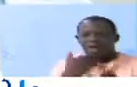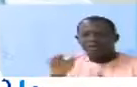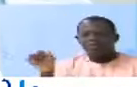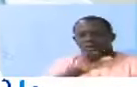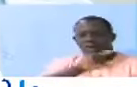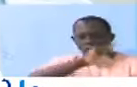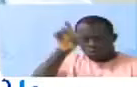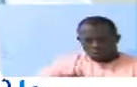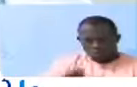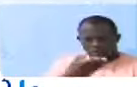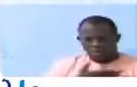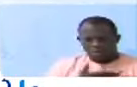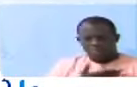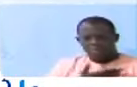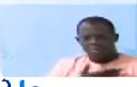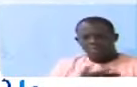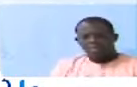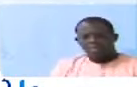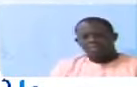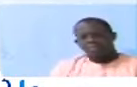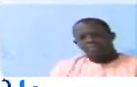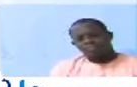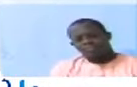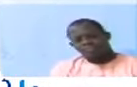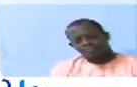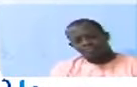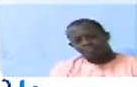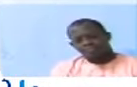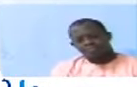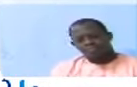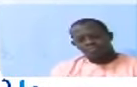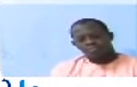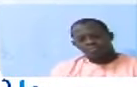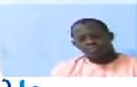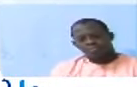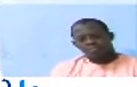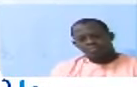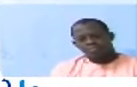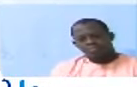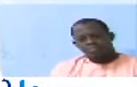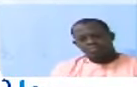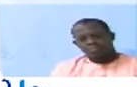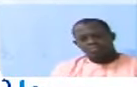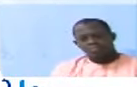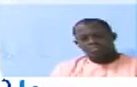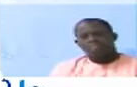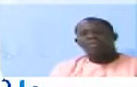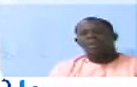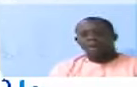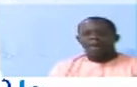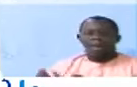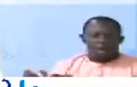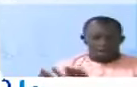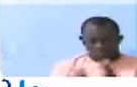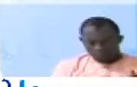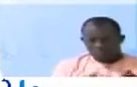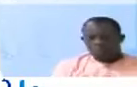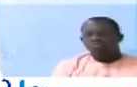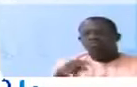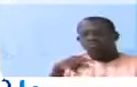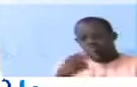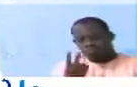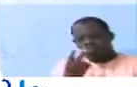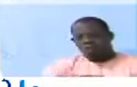nem manyana o nyinin karo damma wala keje anin fo kakumo vumi mandi antloe. Apart from those two